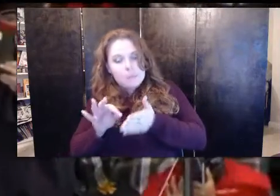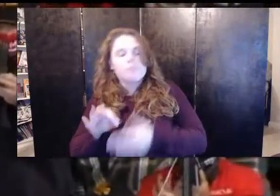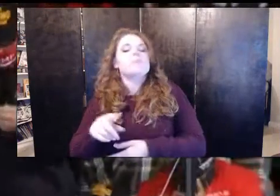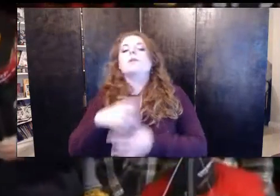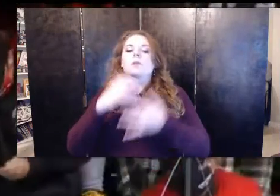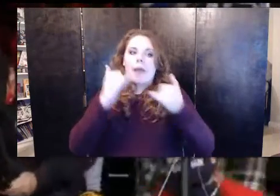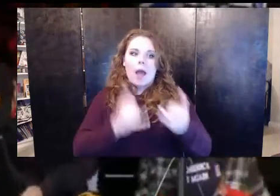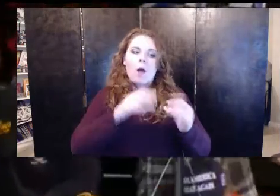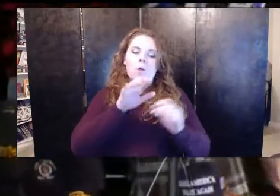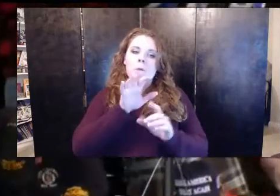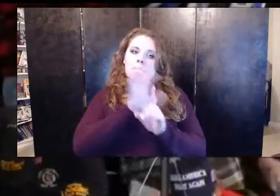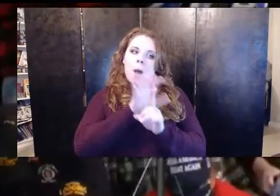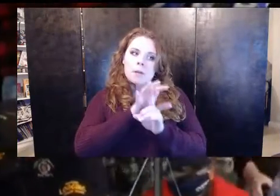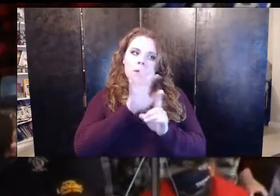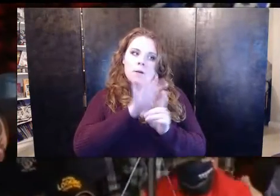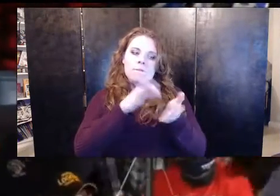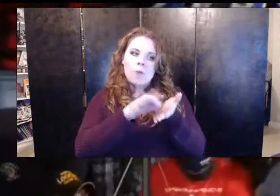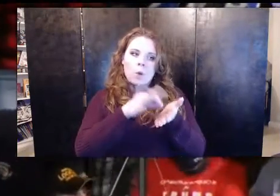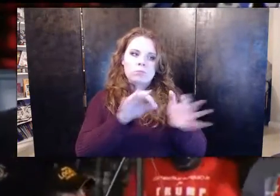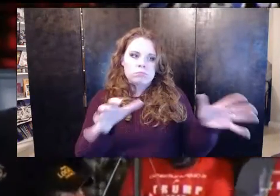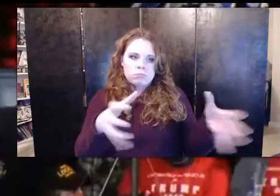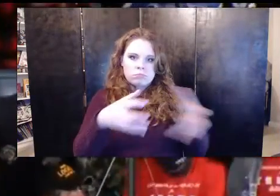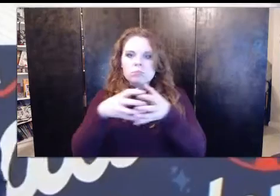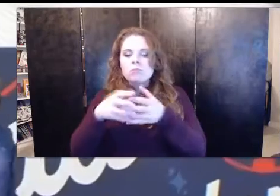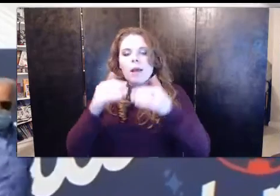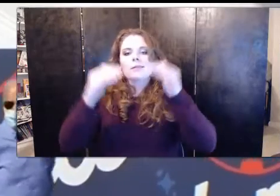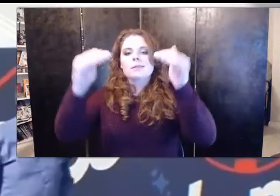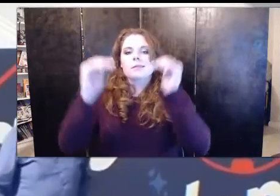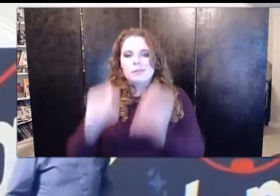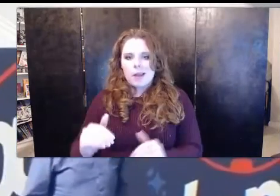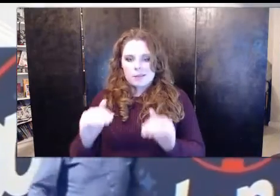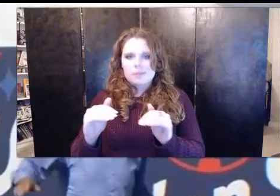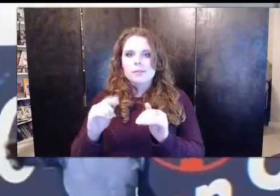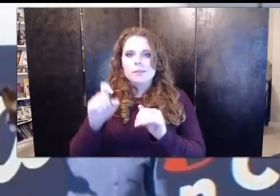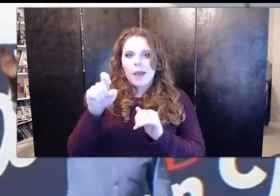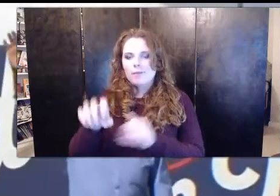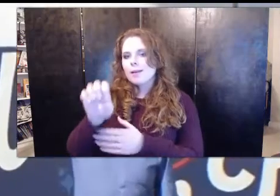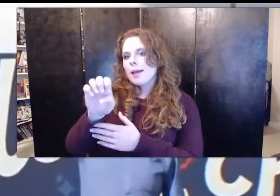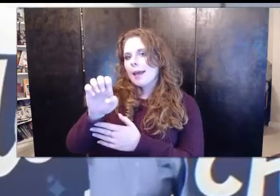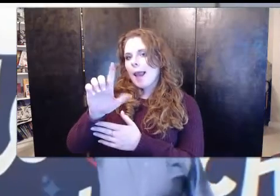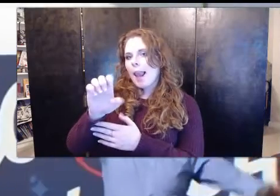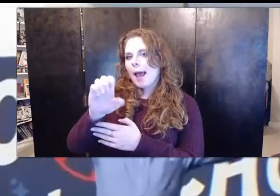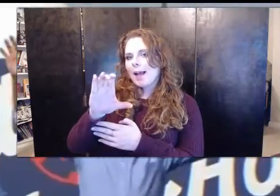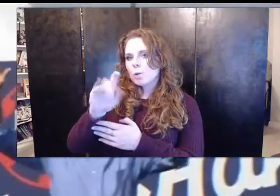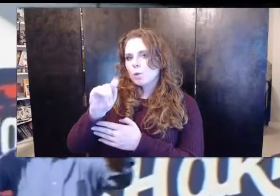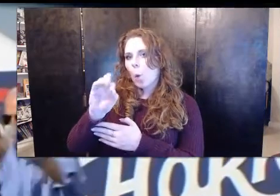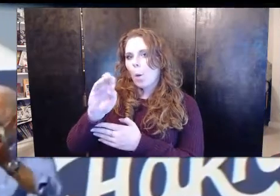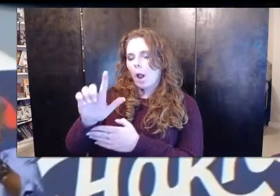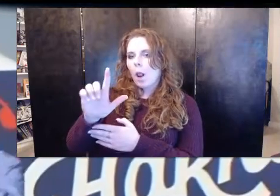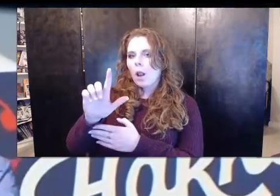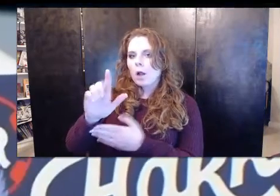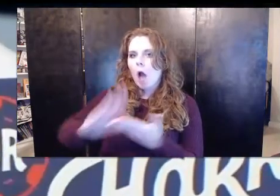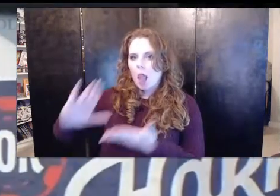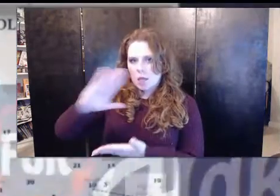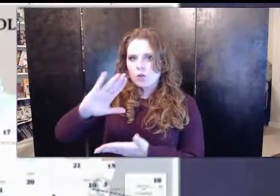College is the second step in the presidential election process. Votes from this group elect our leader. Each state has a